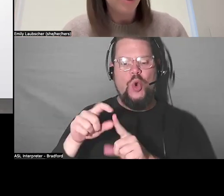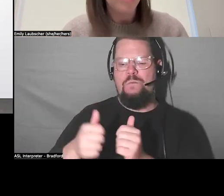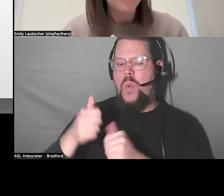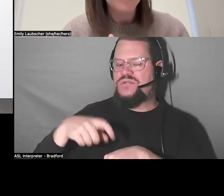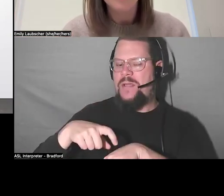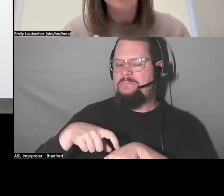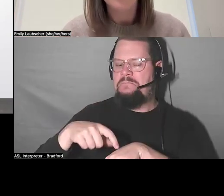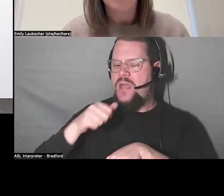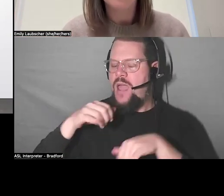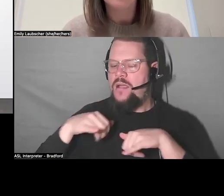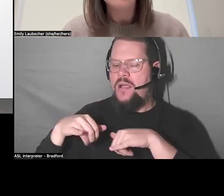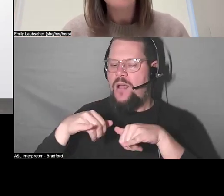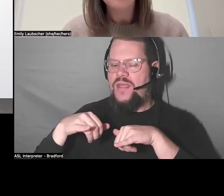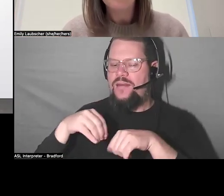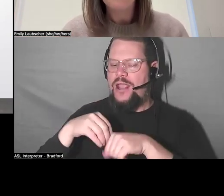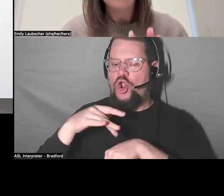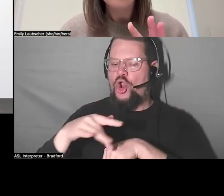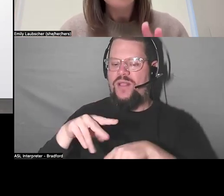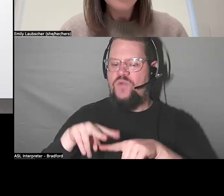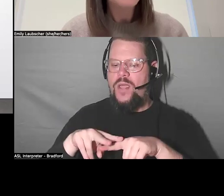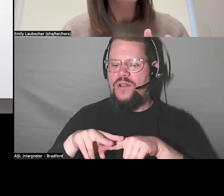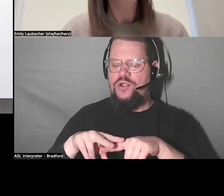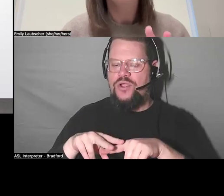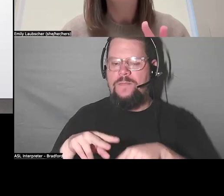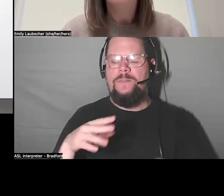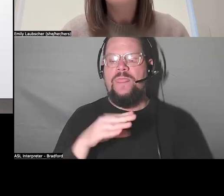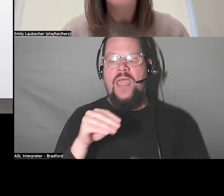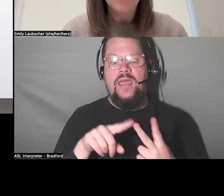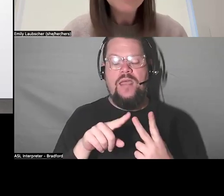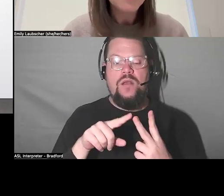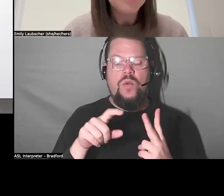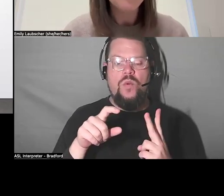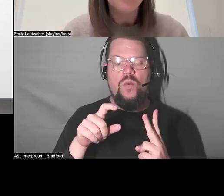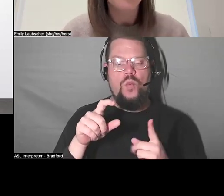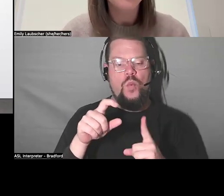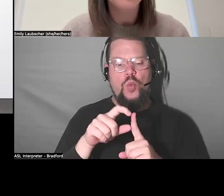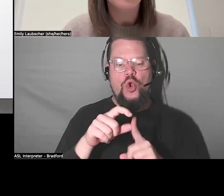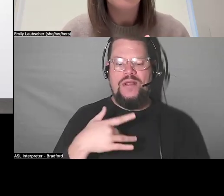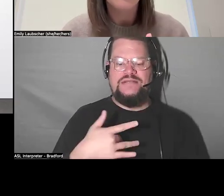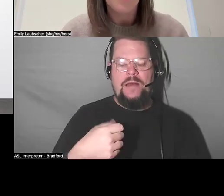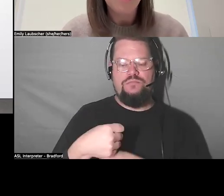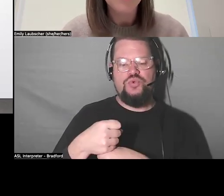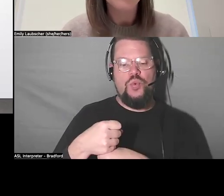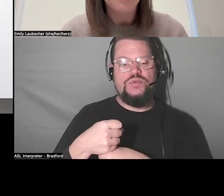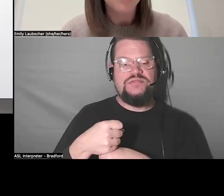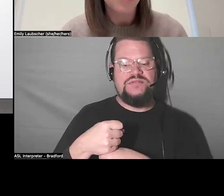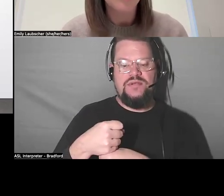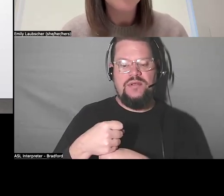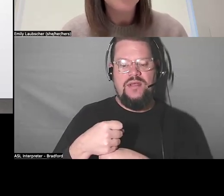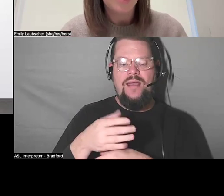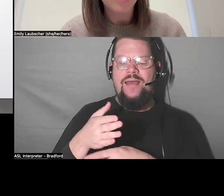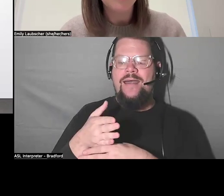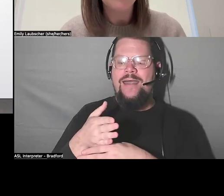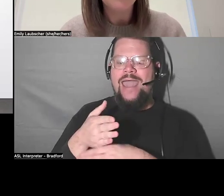are not common in early vocabularies. And these words tend to be produced starting after the first